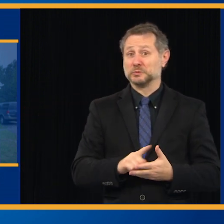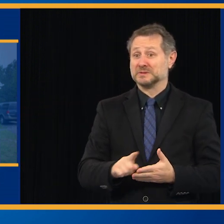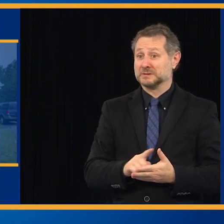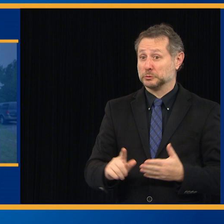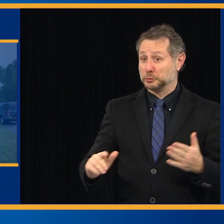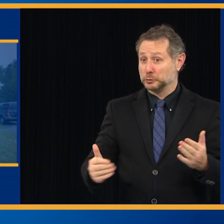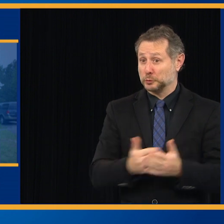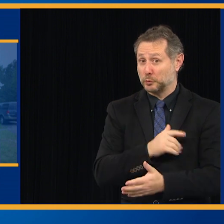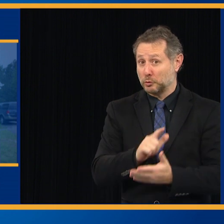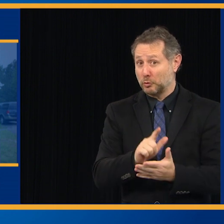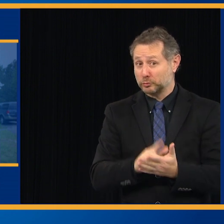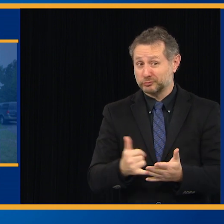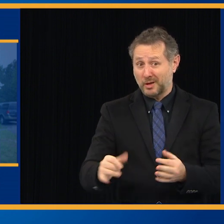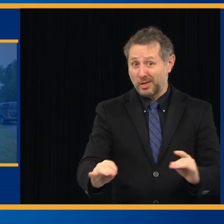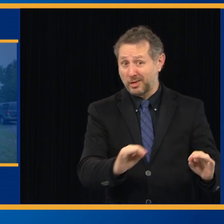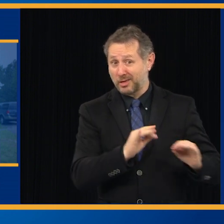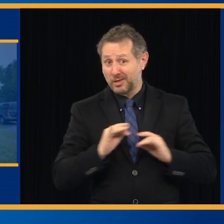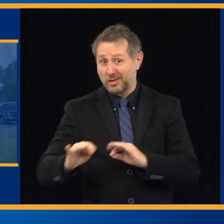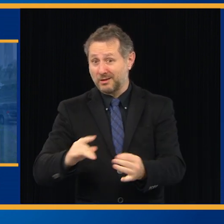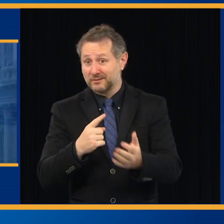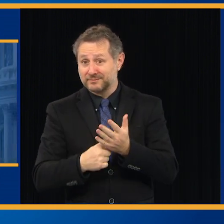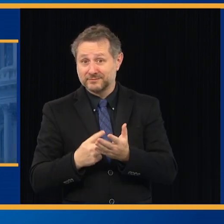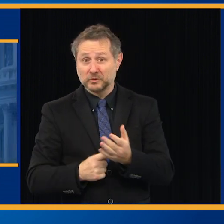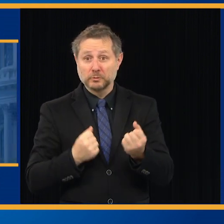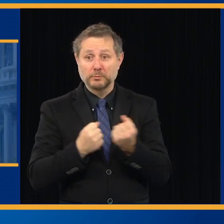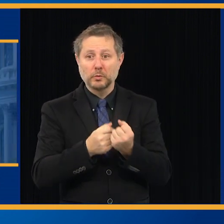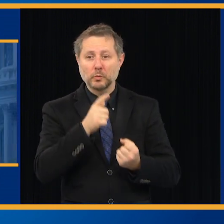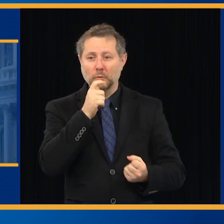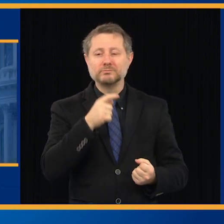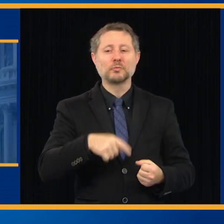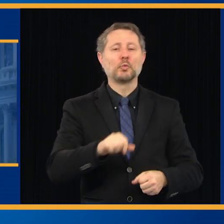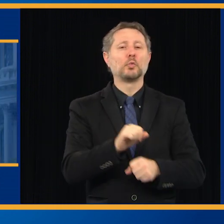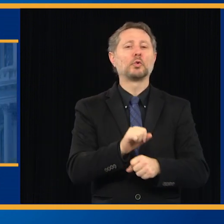forward, let them fund working